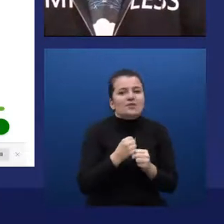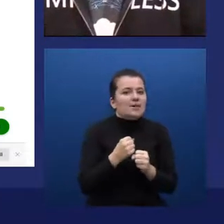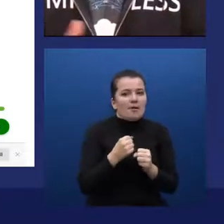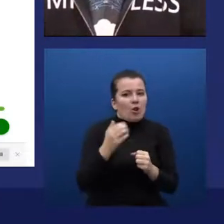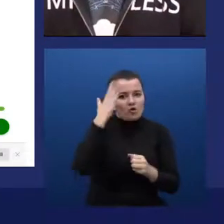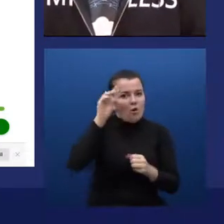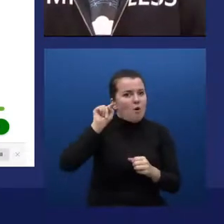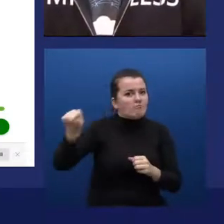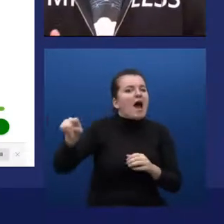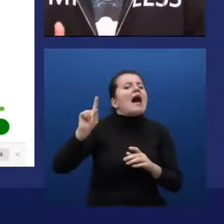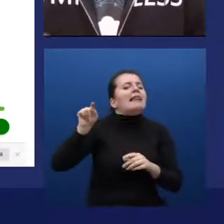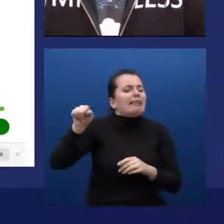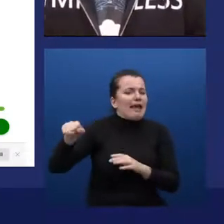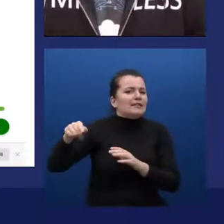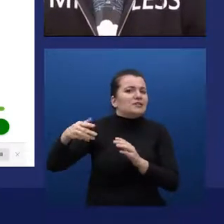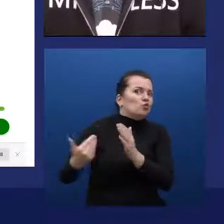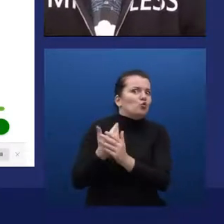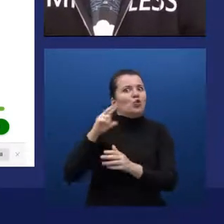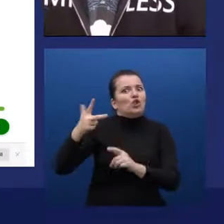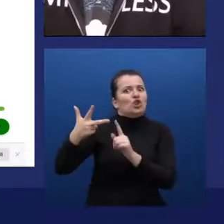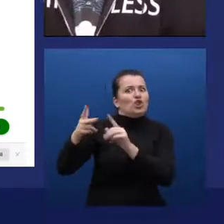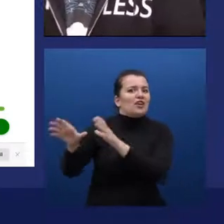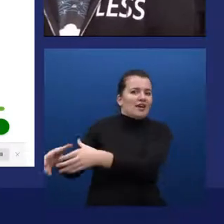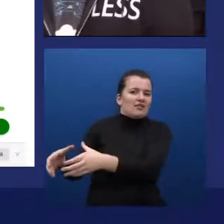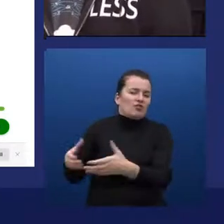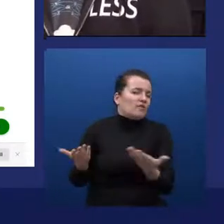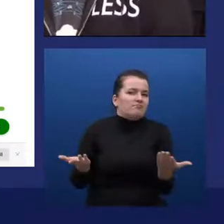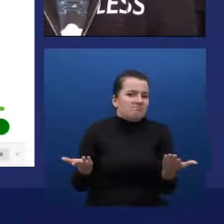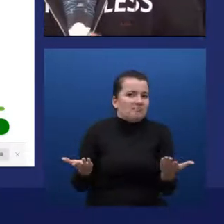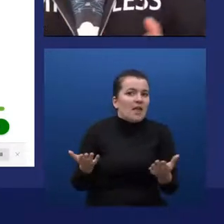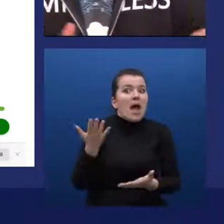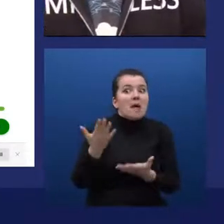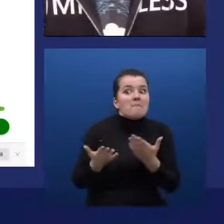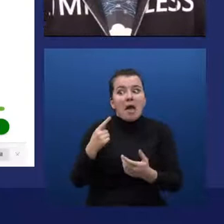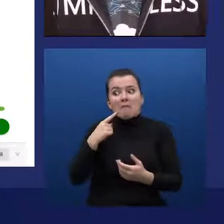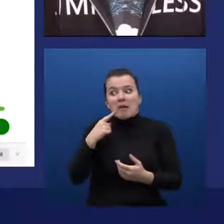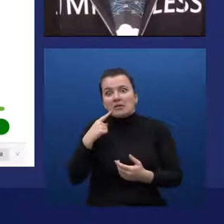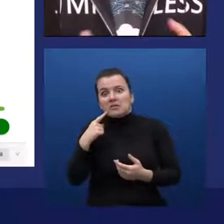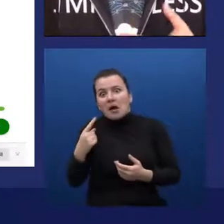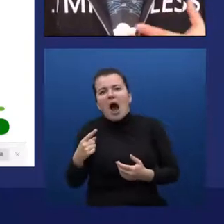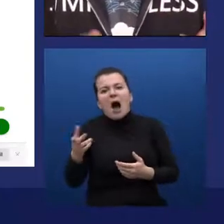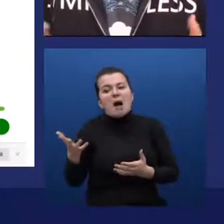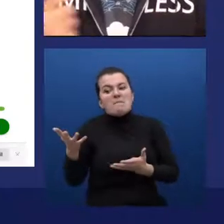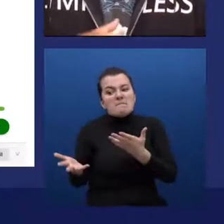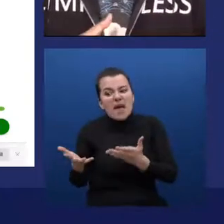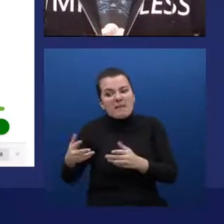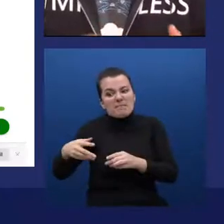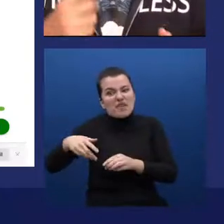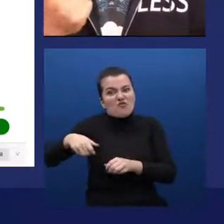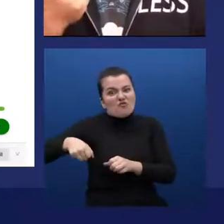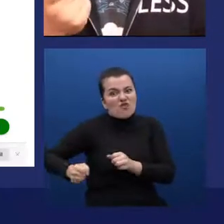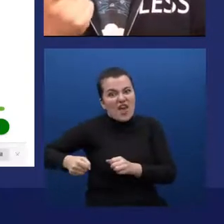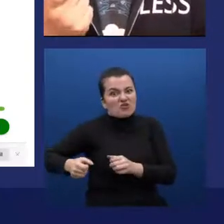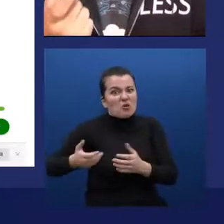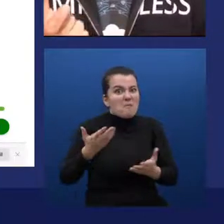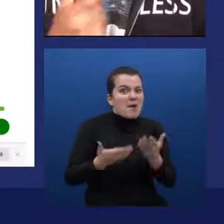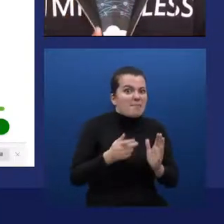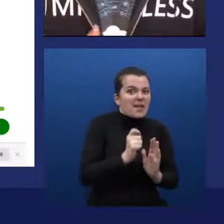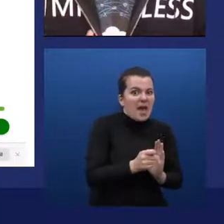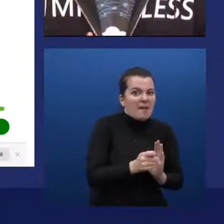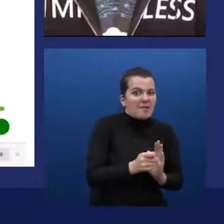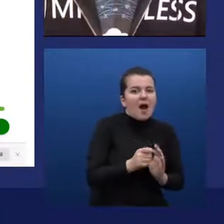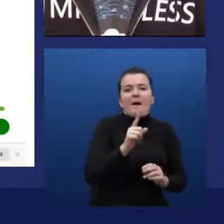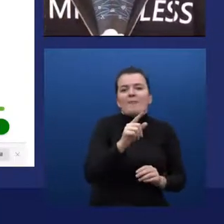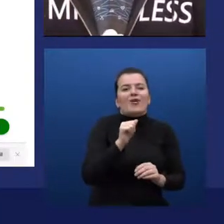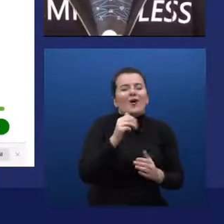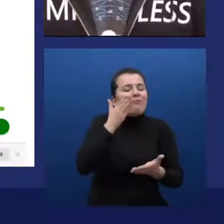going to know. It will try to do best guess to say maybe it looks like a hammer, maybe it looks like a wrench, but its recall on that one object will be